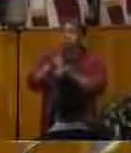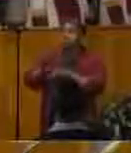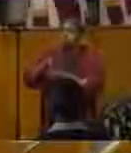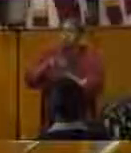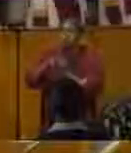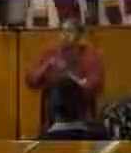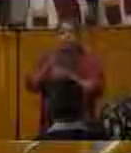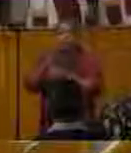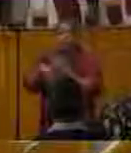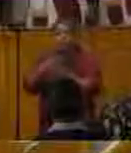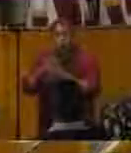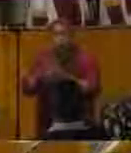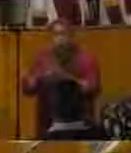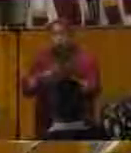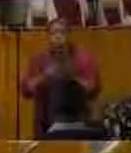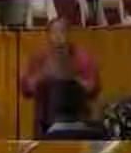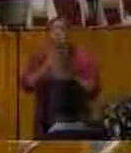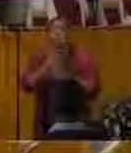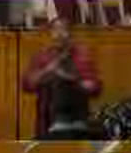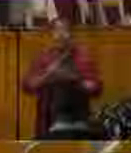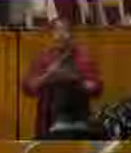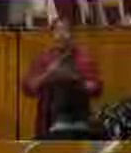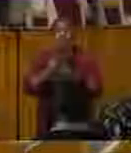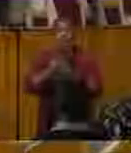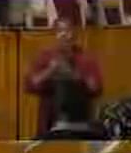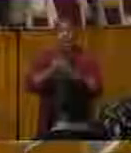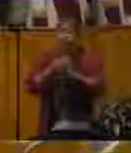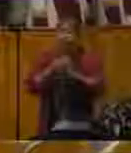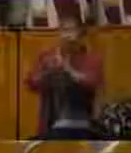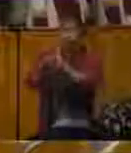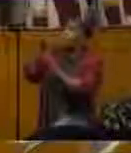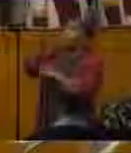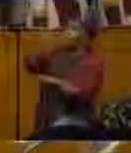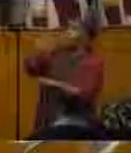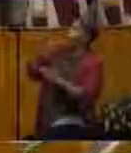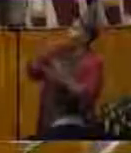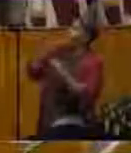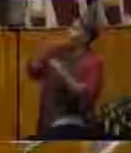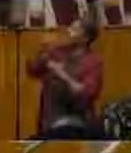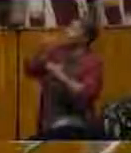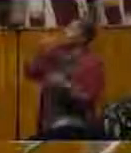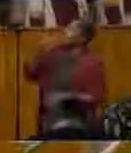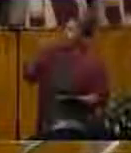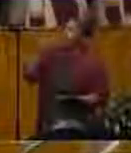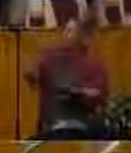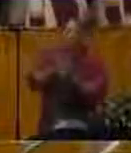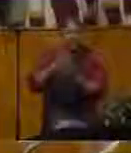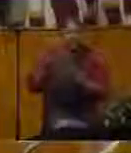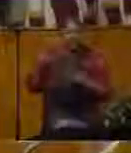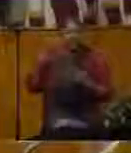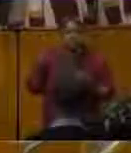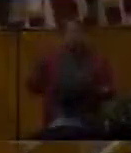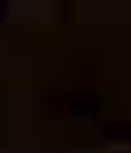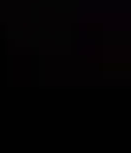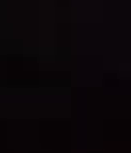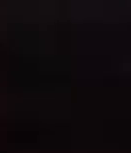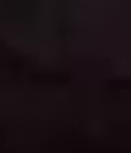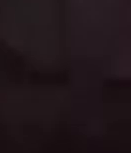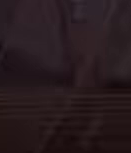world. And your giving is your way of telling God, thank you for all you've done to me.